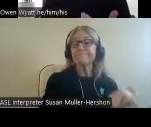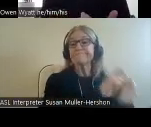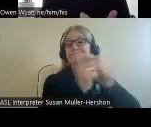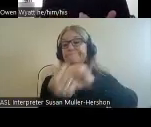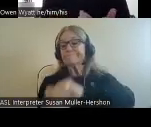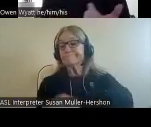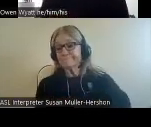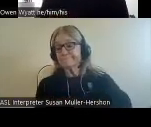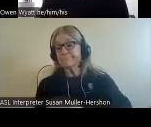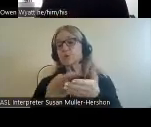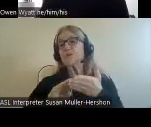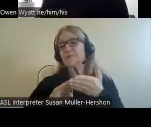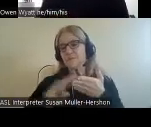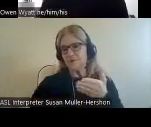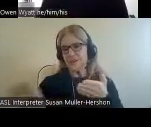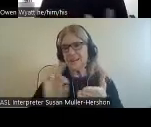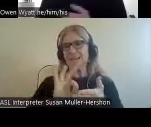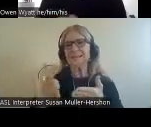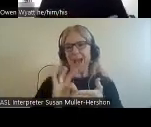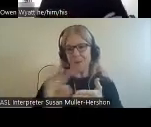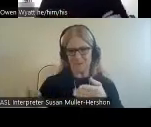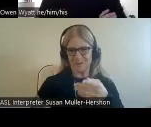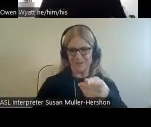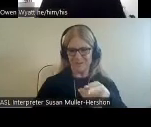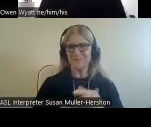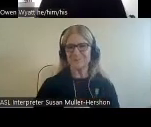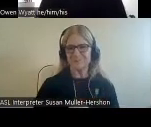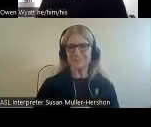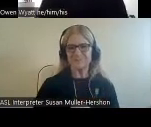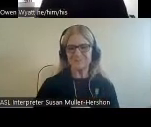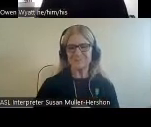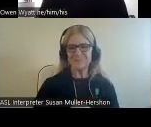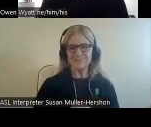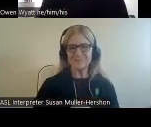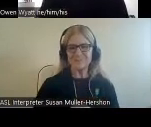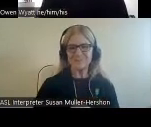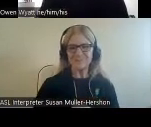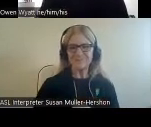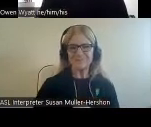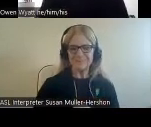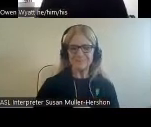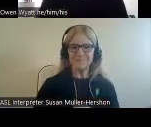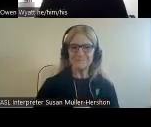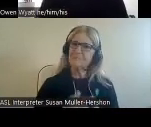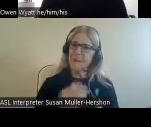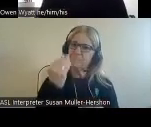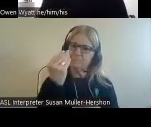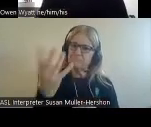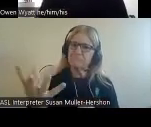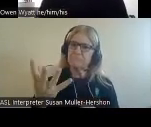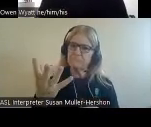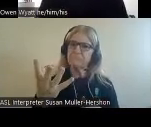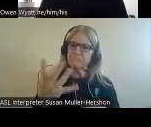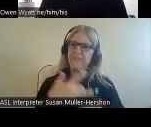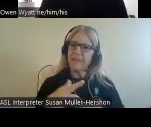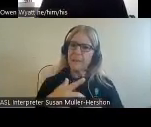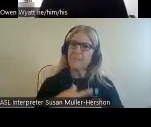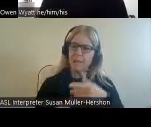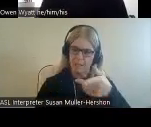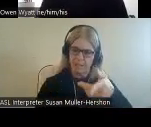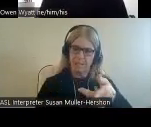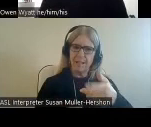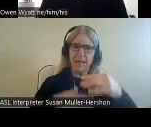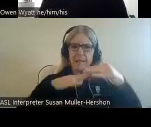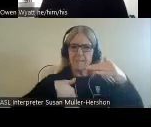to a free account. So please know that this is available, and this bottom